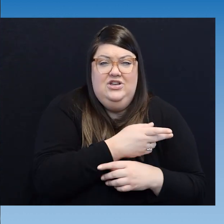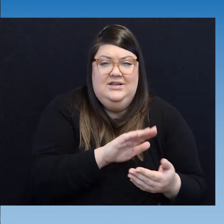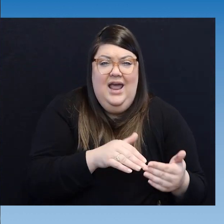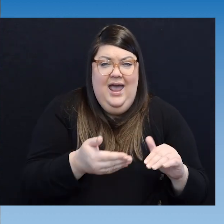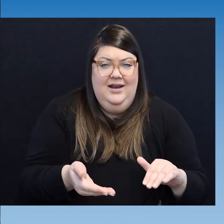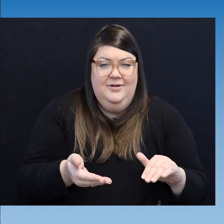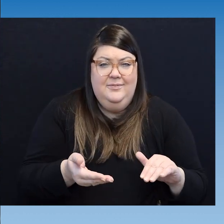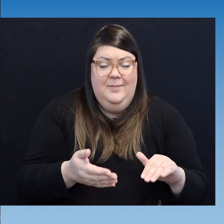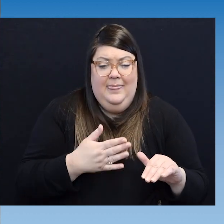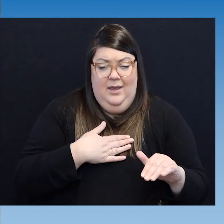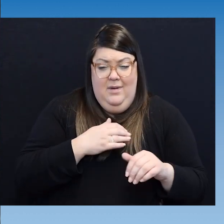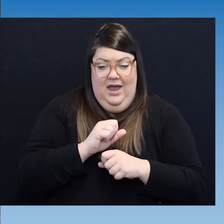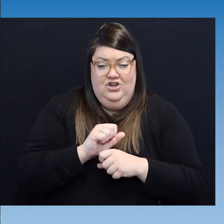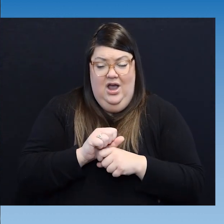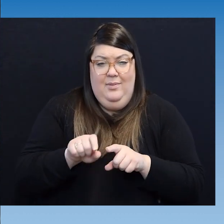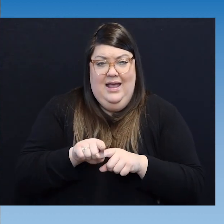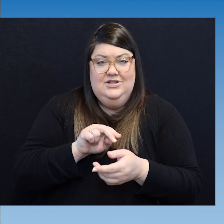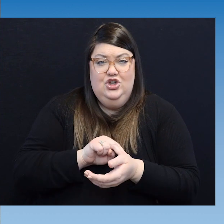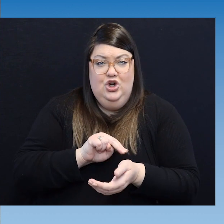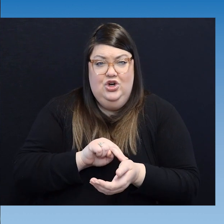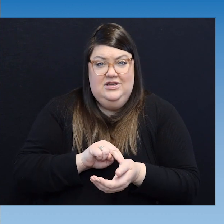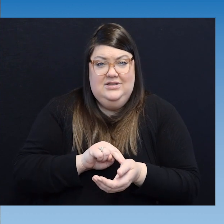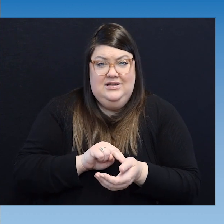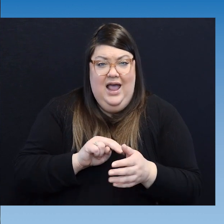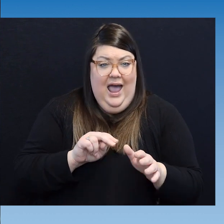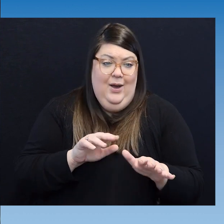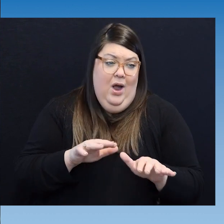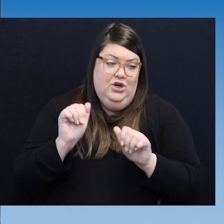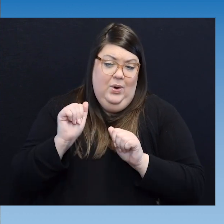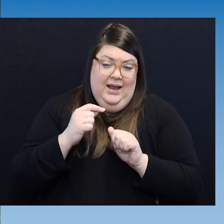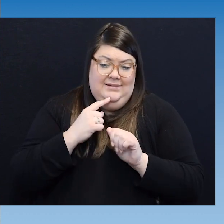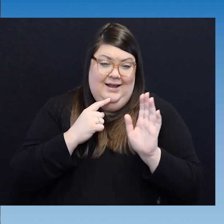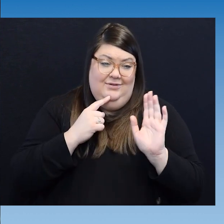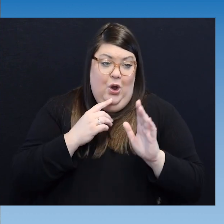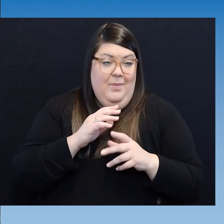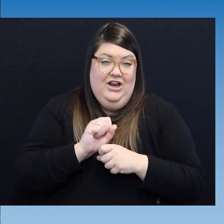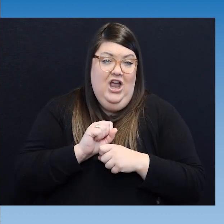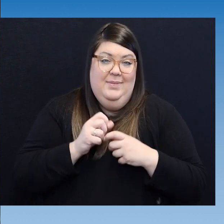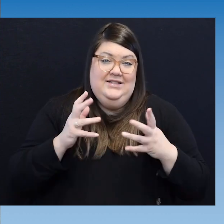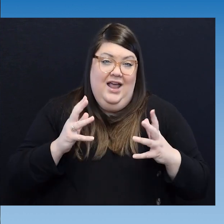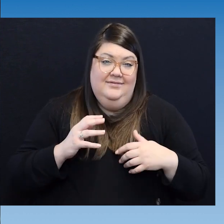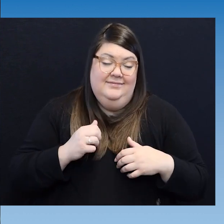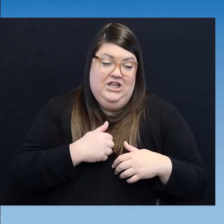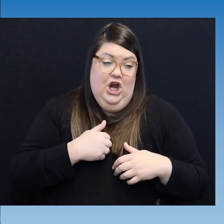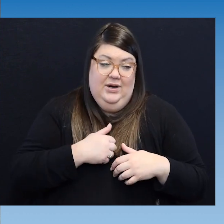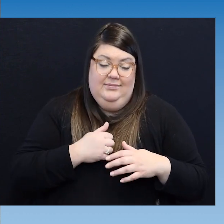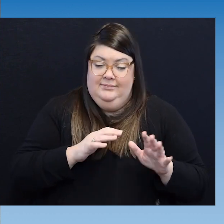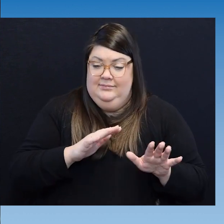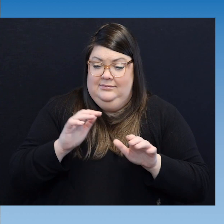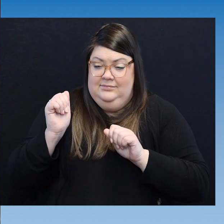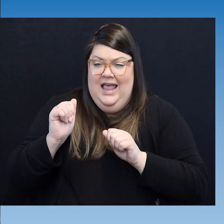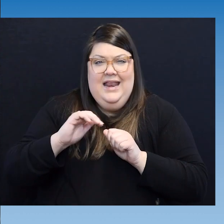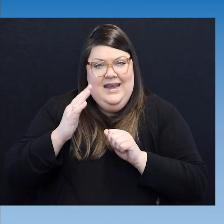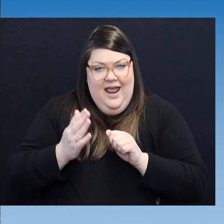And my job as the nurse, I walked away and said, my job is done here. And I never,